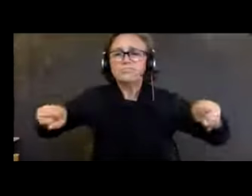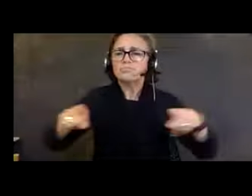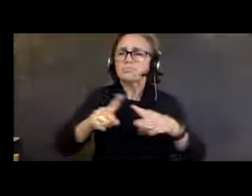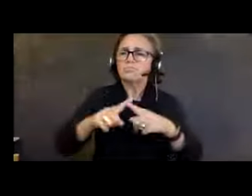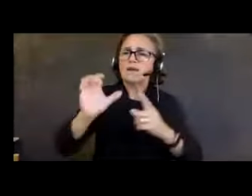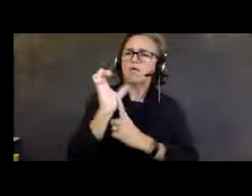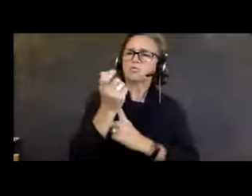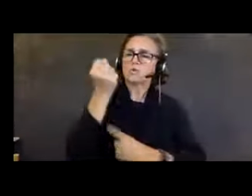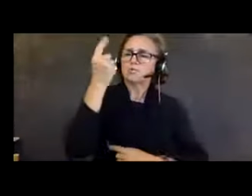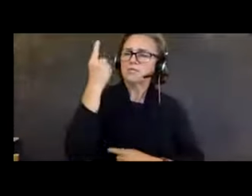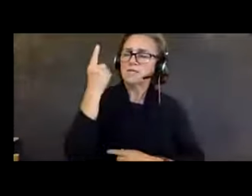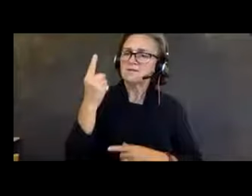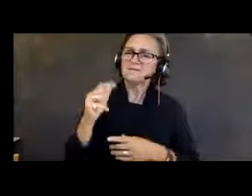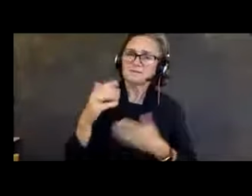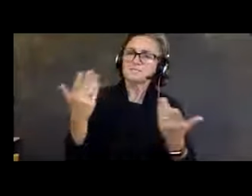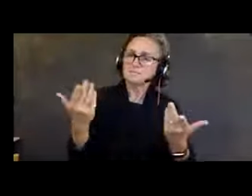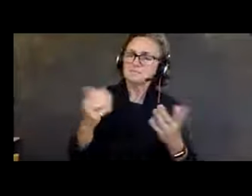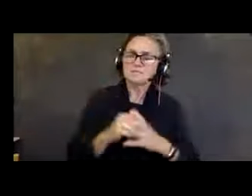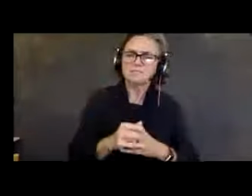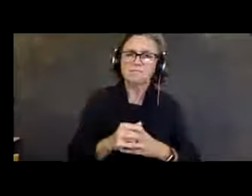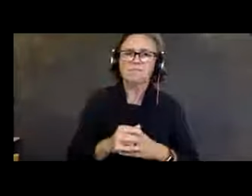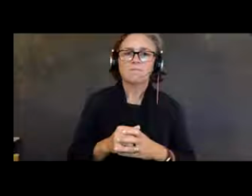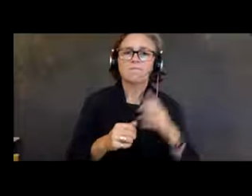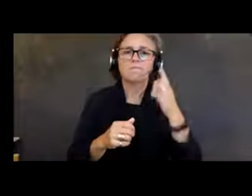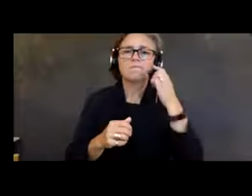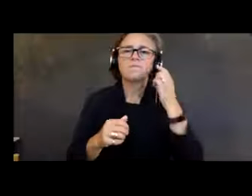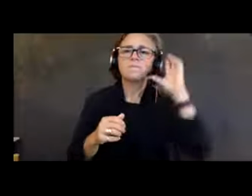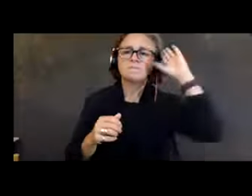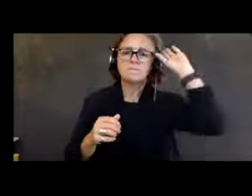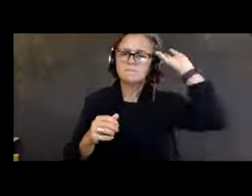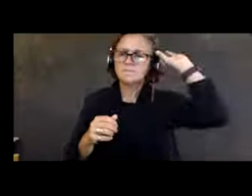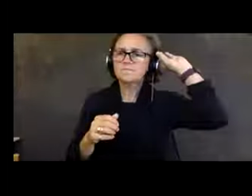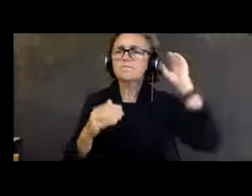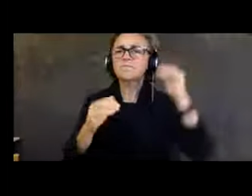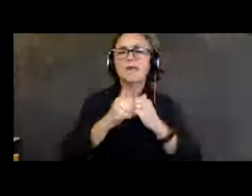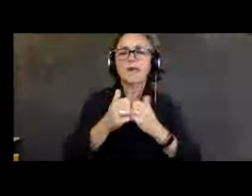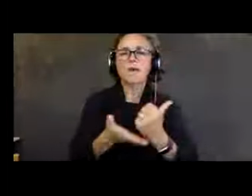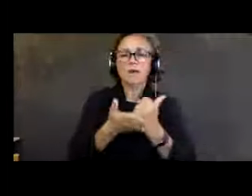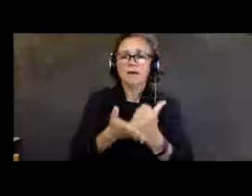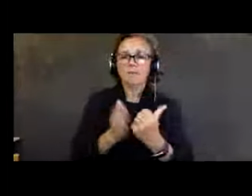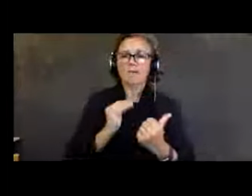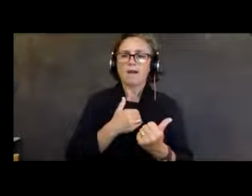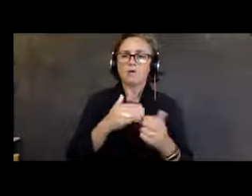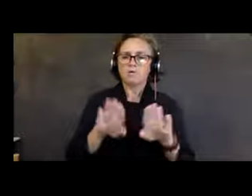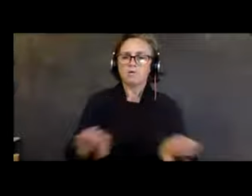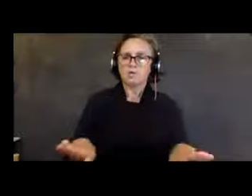So I wanted to share some strategies to help our children deal with racial bias.